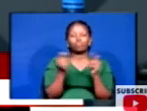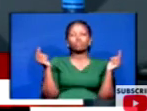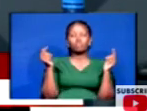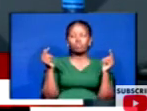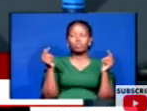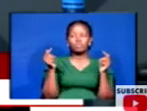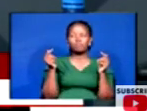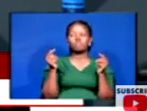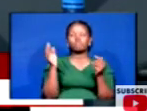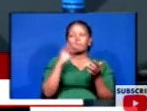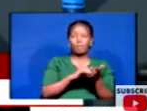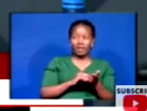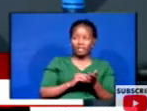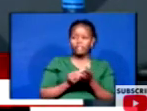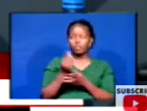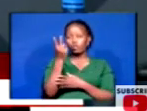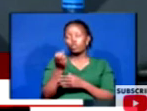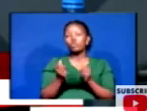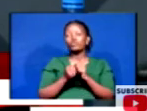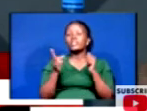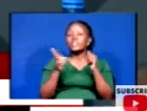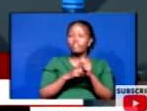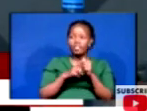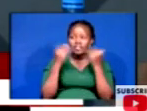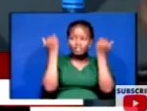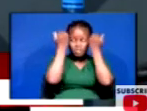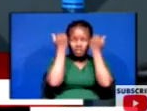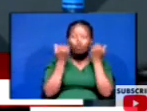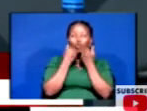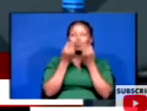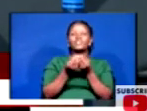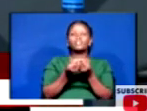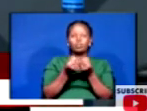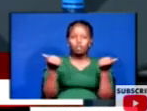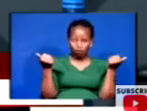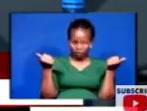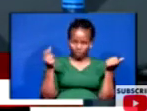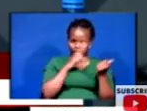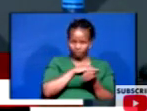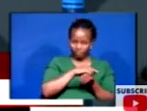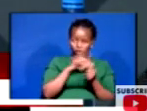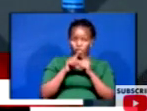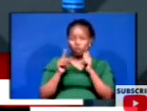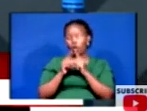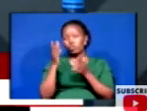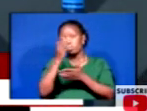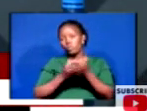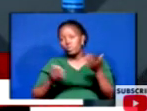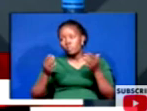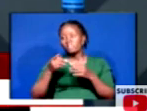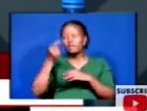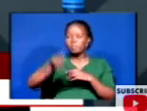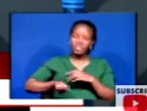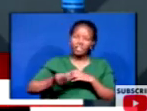2017, the court recollected itself. And of course, a part of the judges dissented,